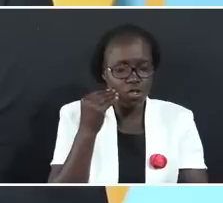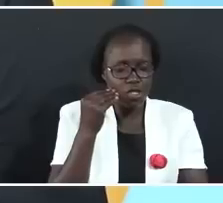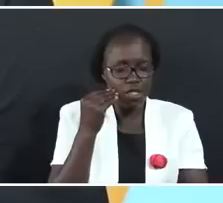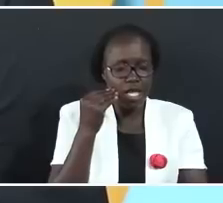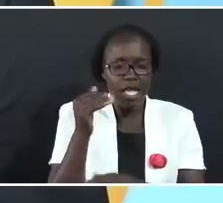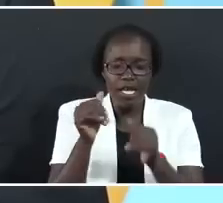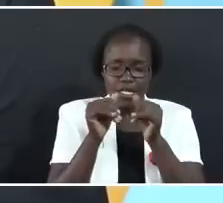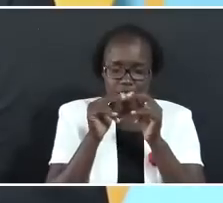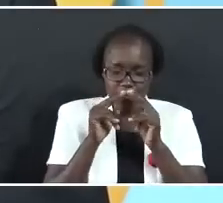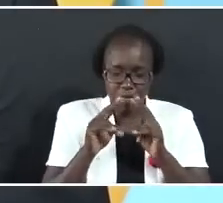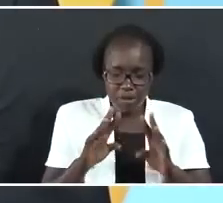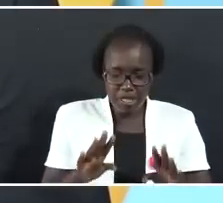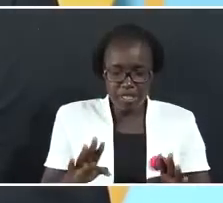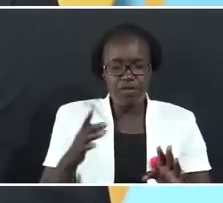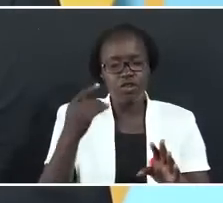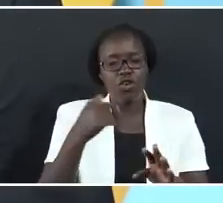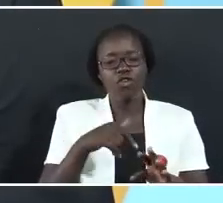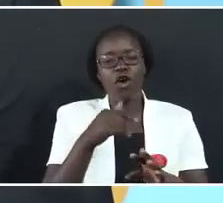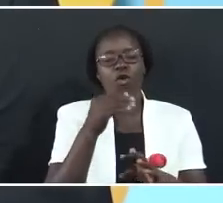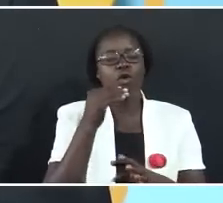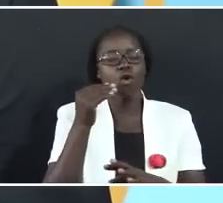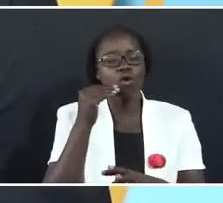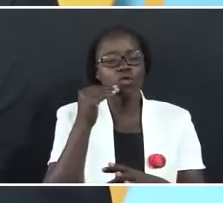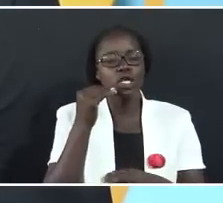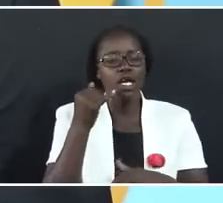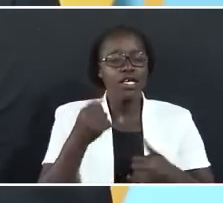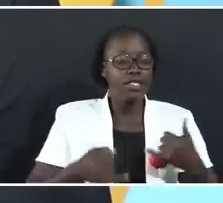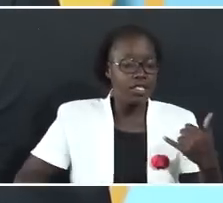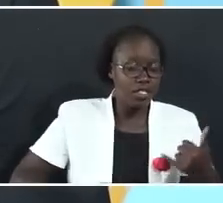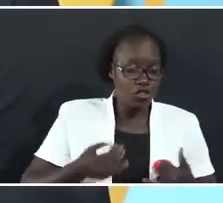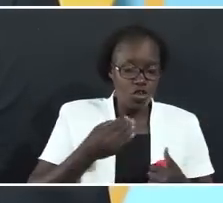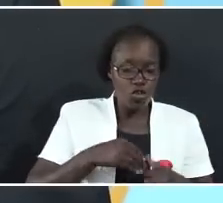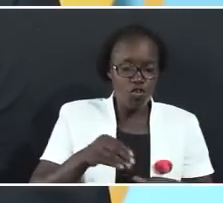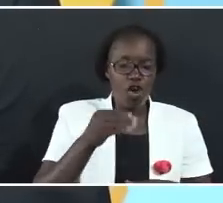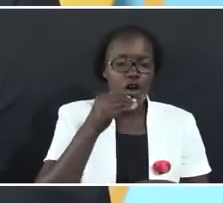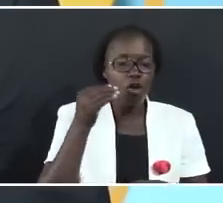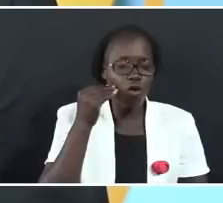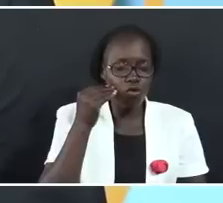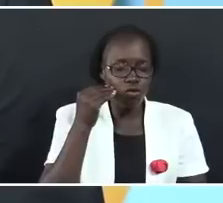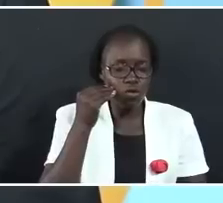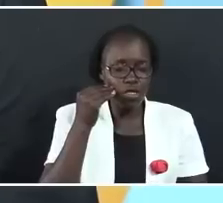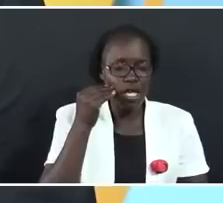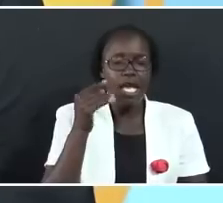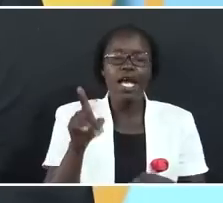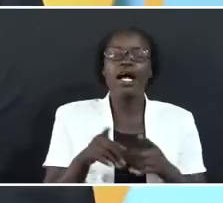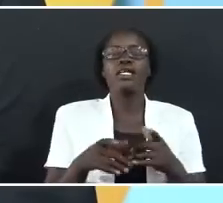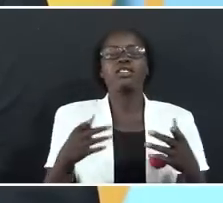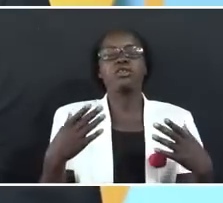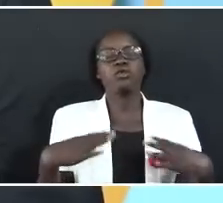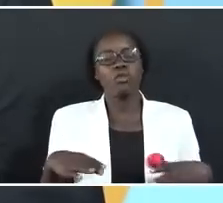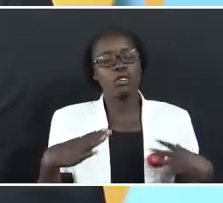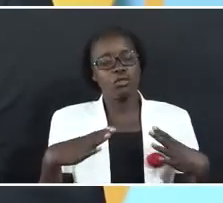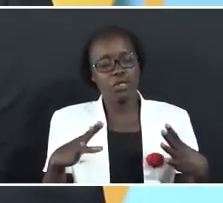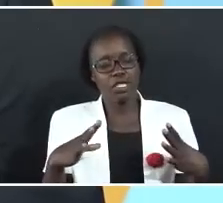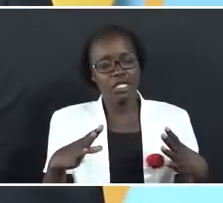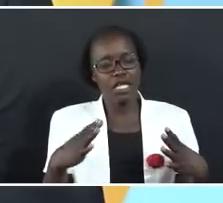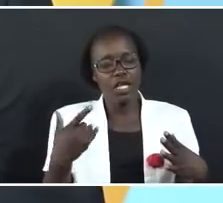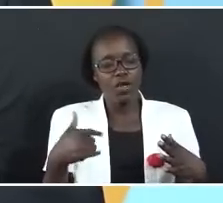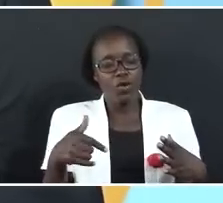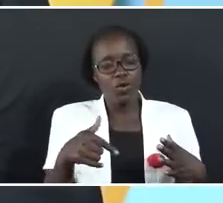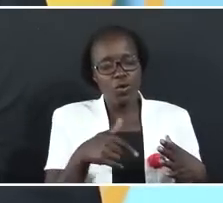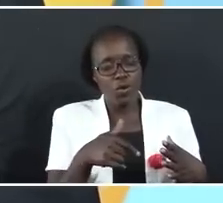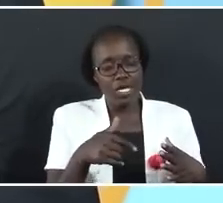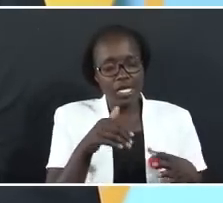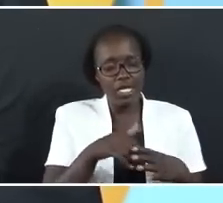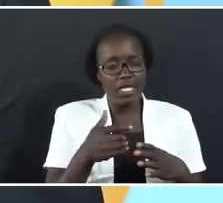the blissfulness of our homes, the joy of our homes. As human beings, we,